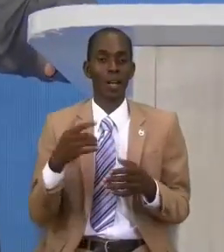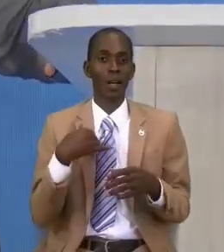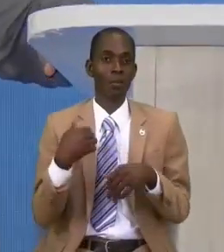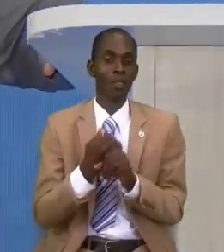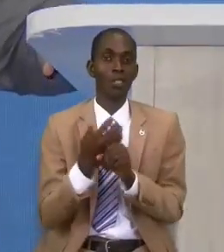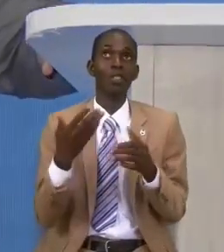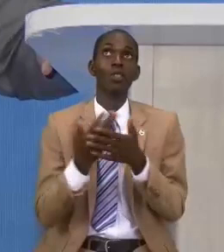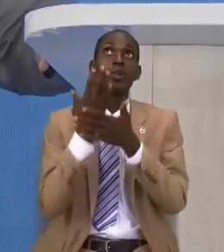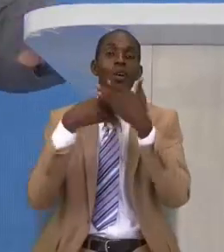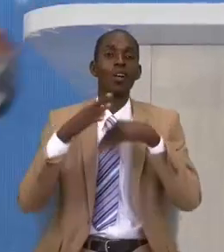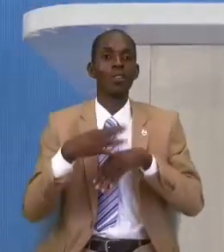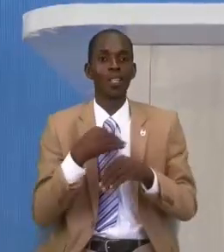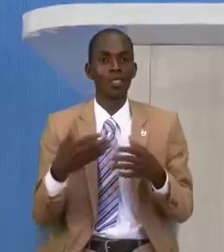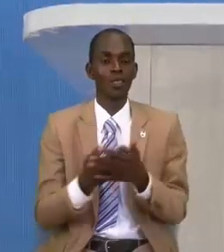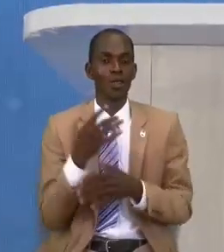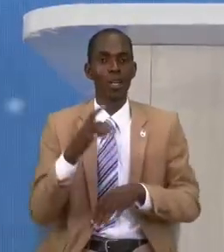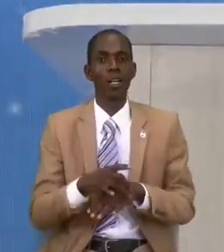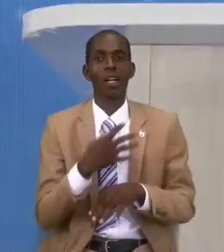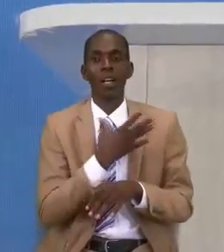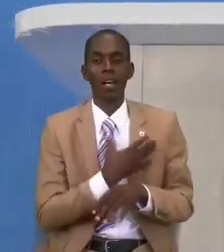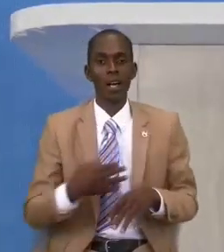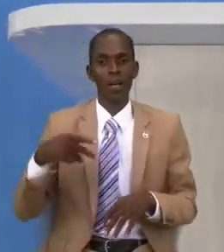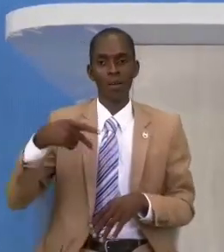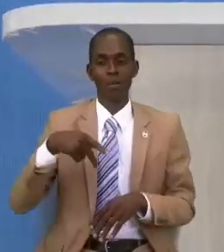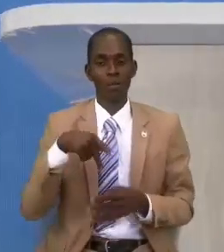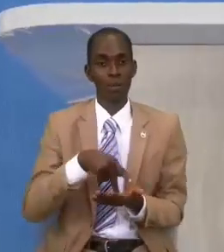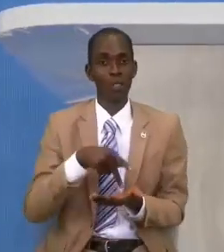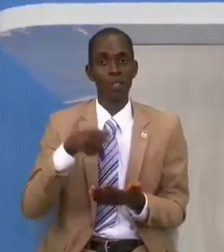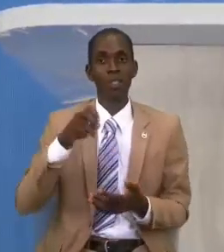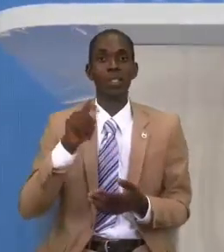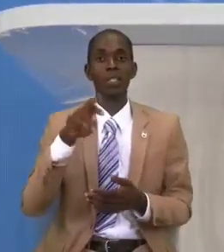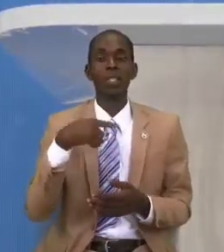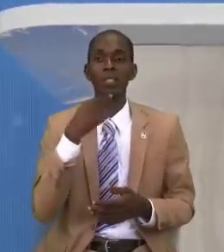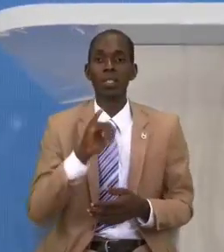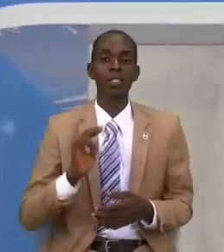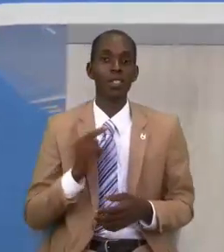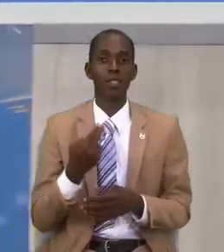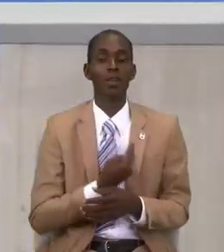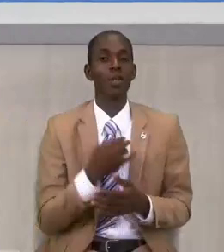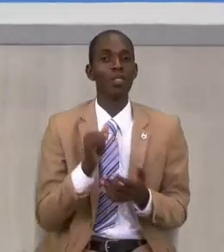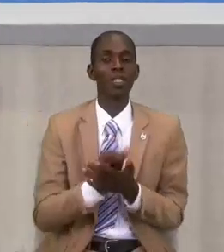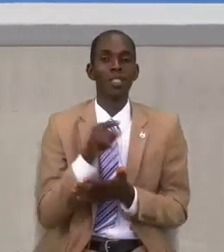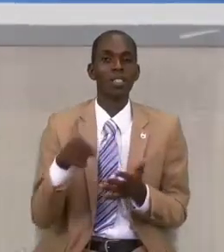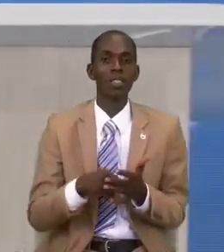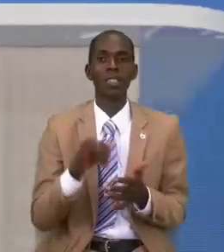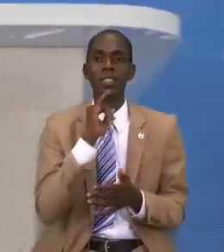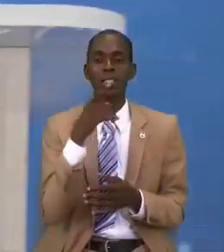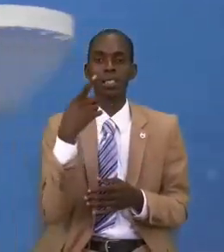apostle Peter telling us, that this is about to be fulfilled. It says, because